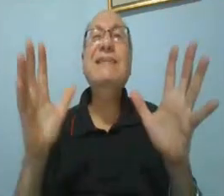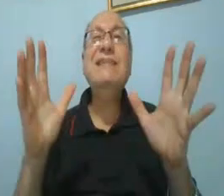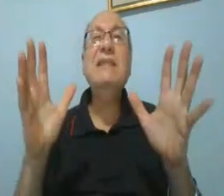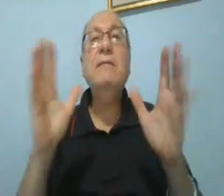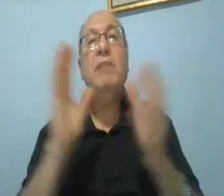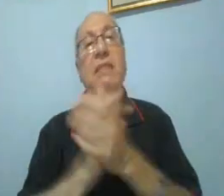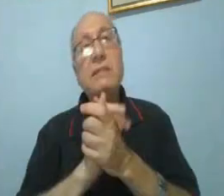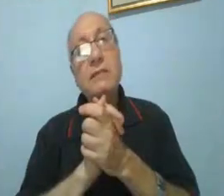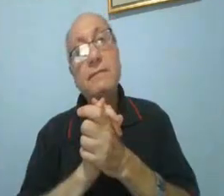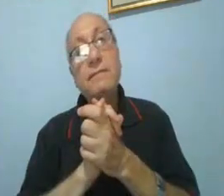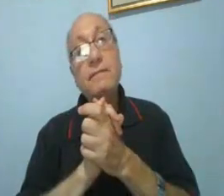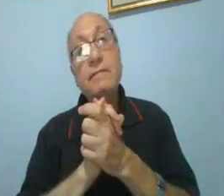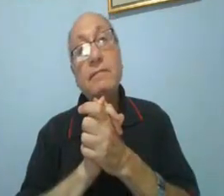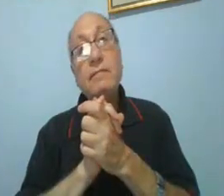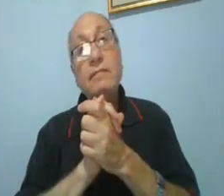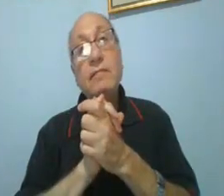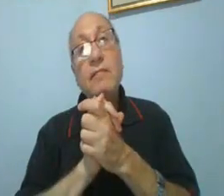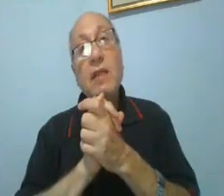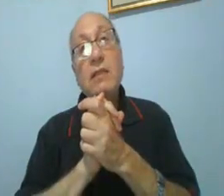to 30 minutes.